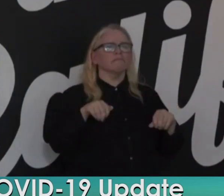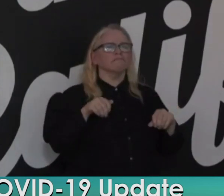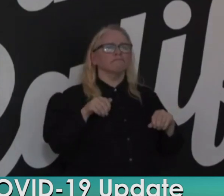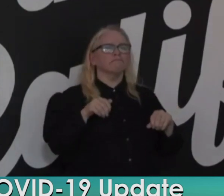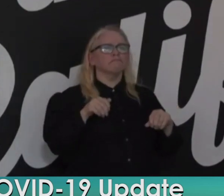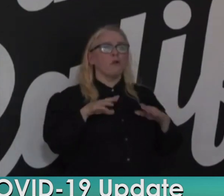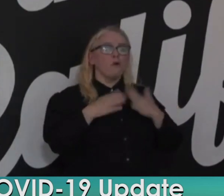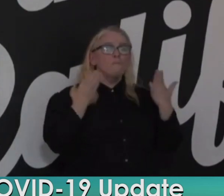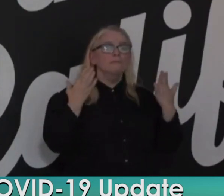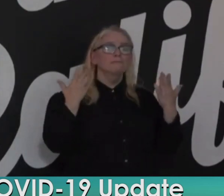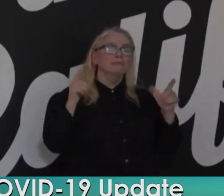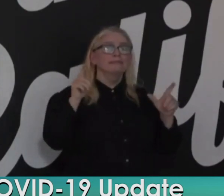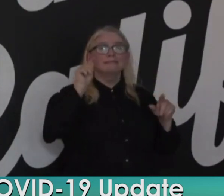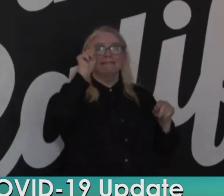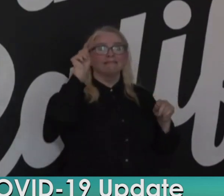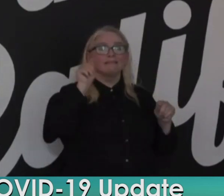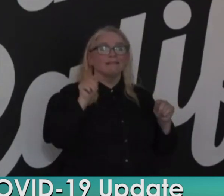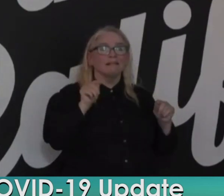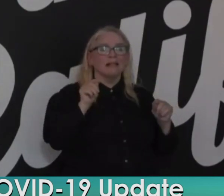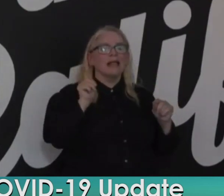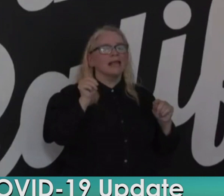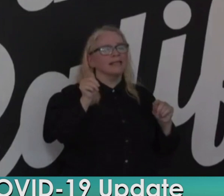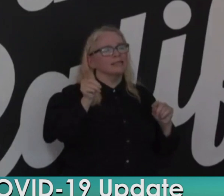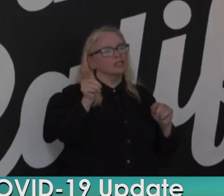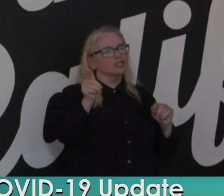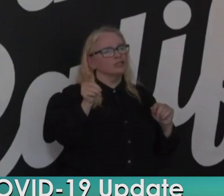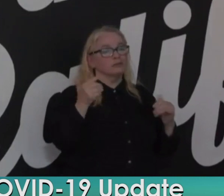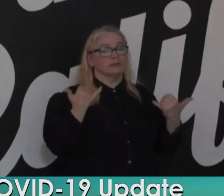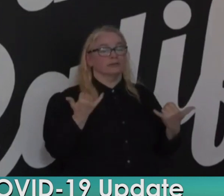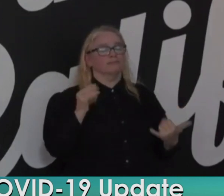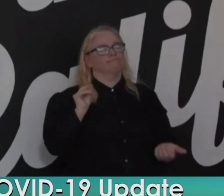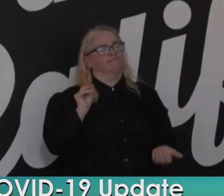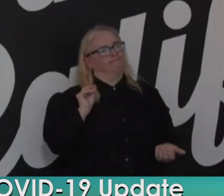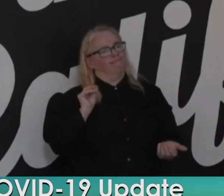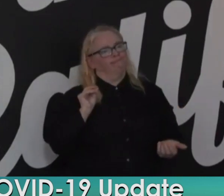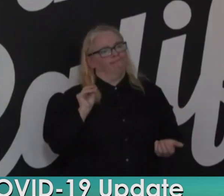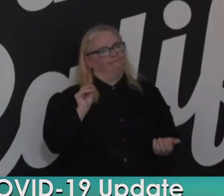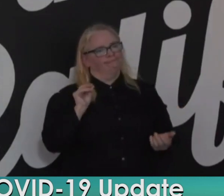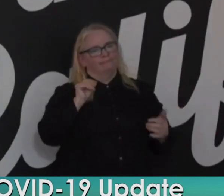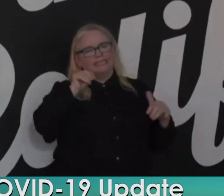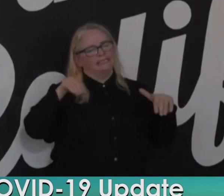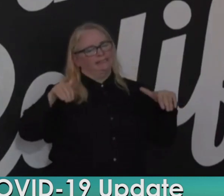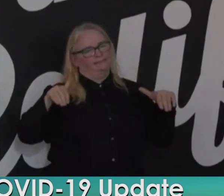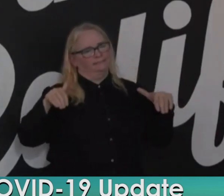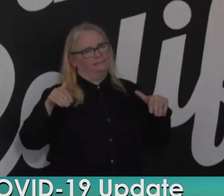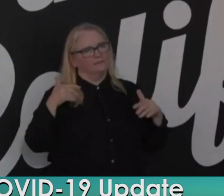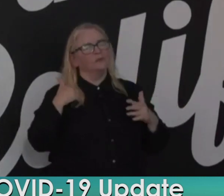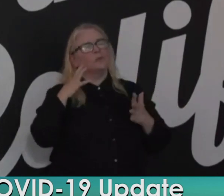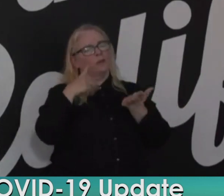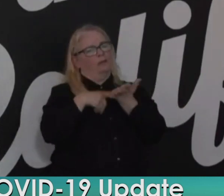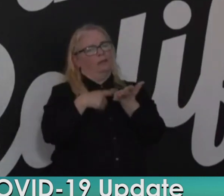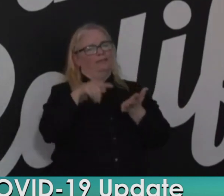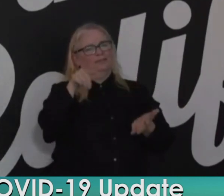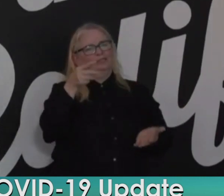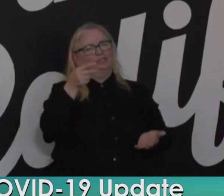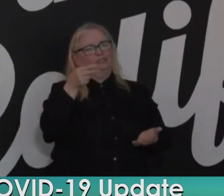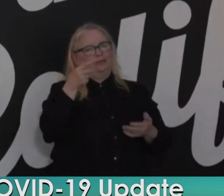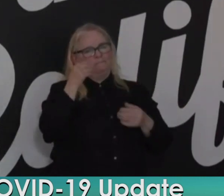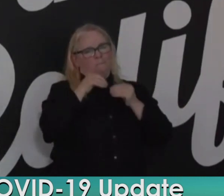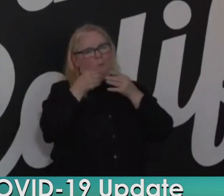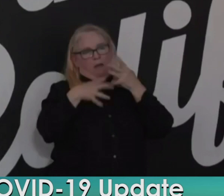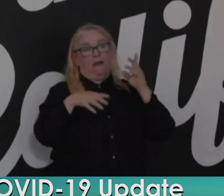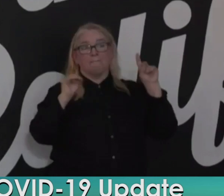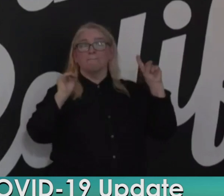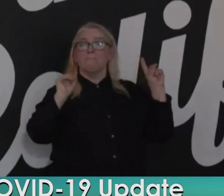But in this first round, the guidelines we'll be putting out Thursday, you are correct, that's not part of the guidance we're putting out